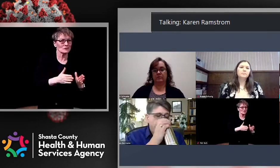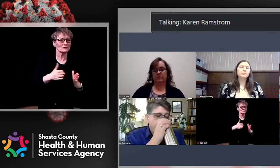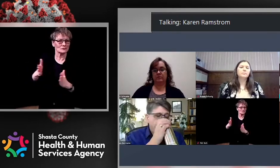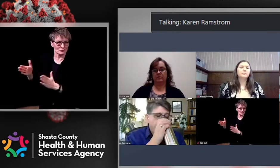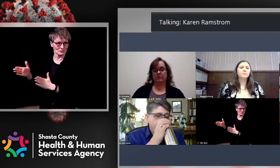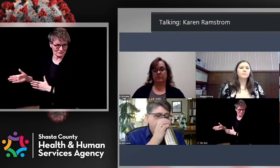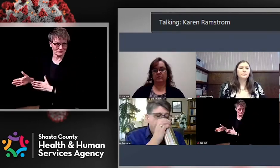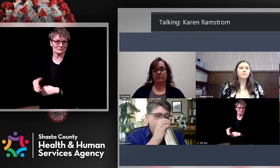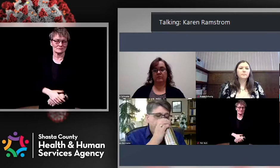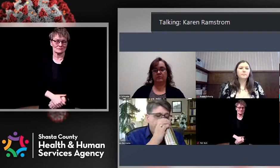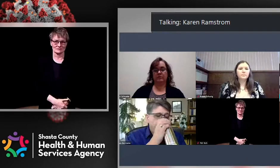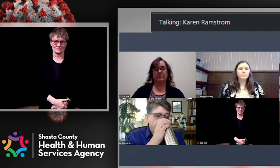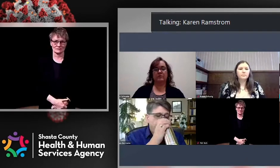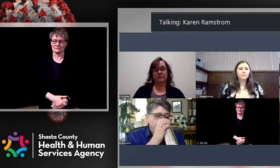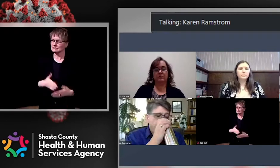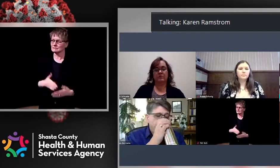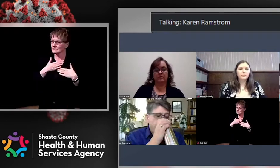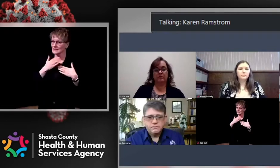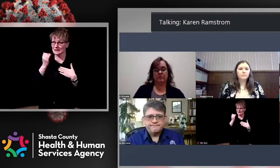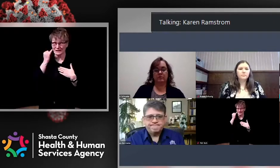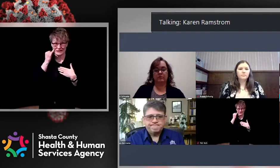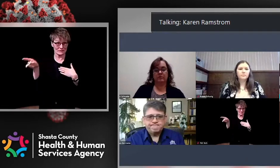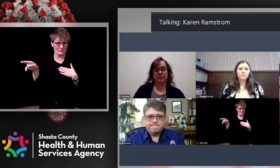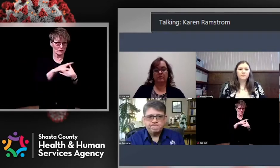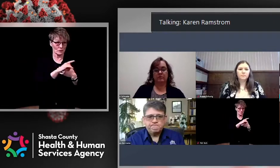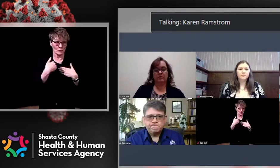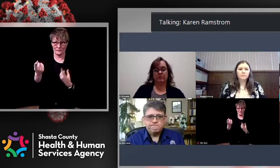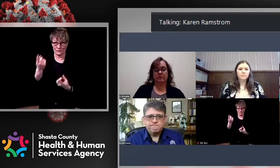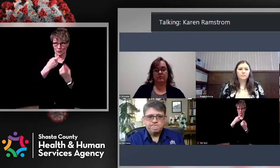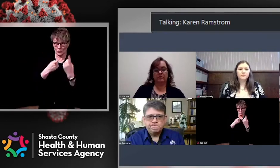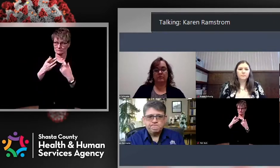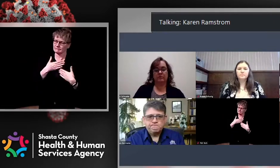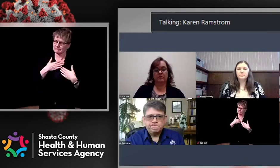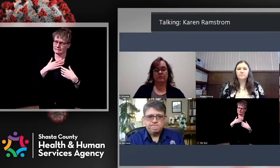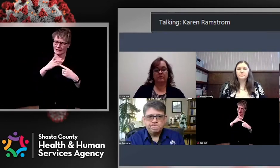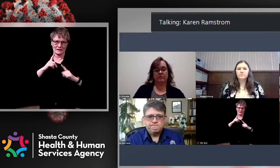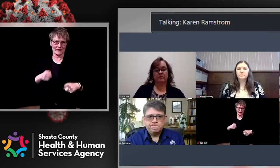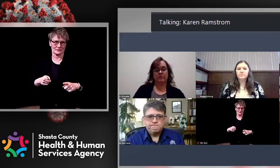And so happy to answer any questions. That's where we are today.